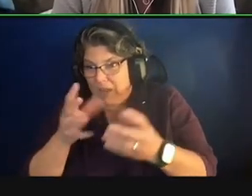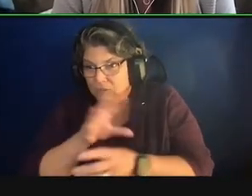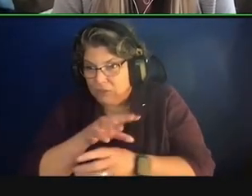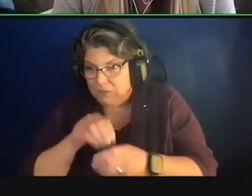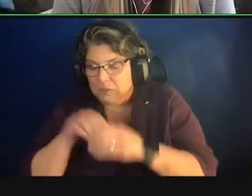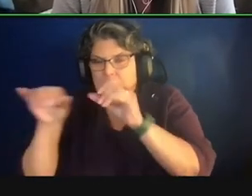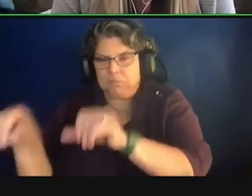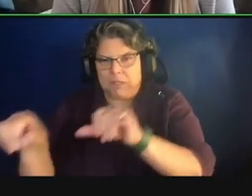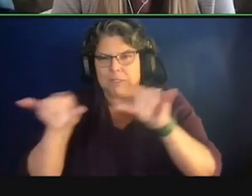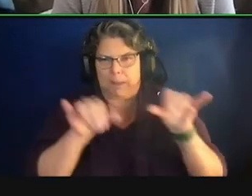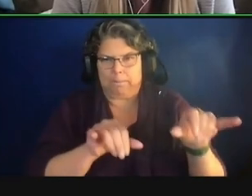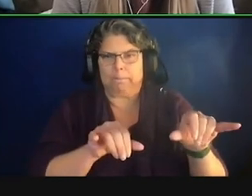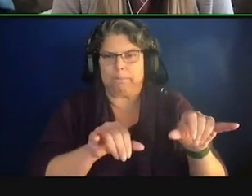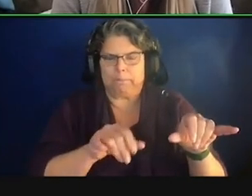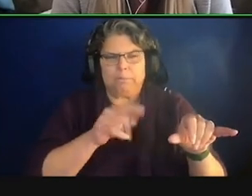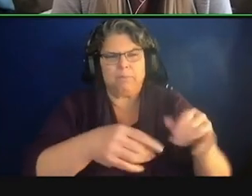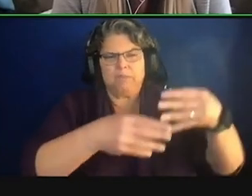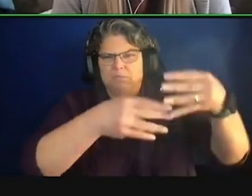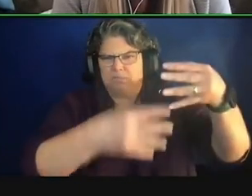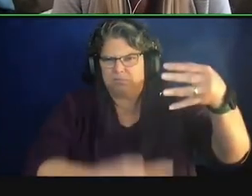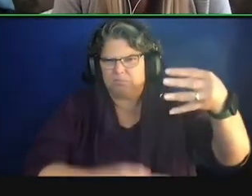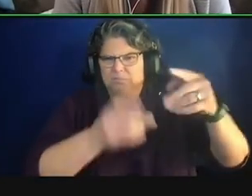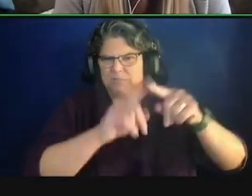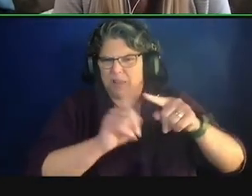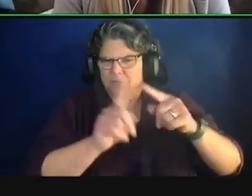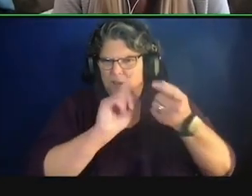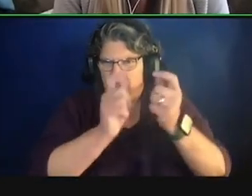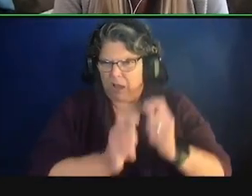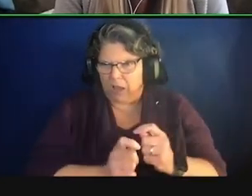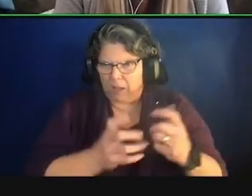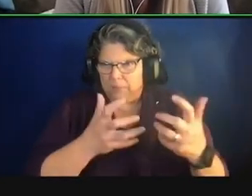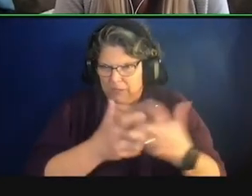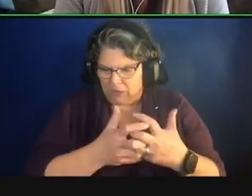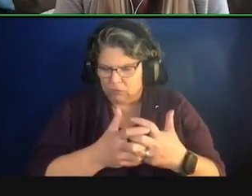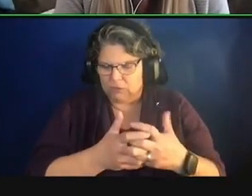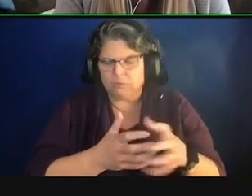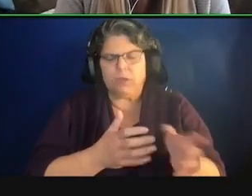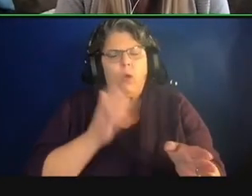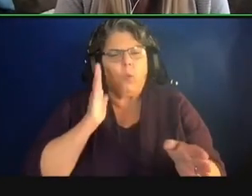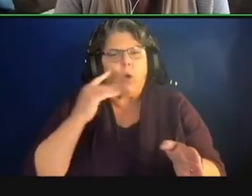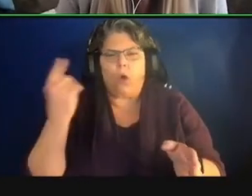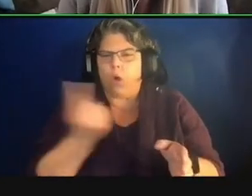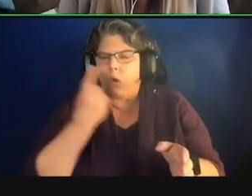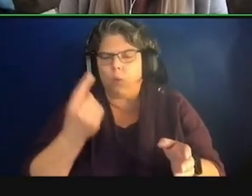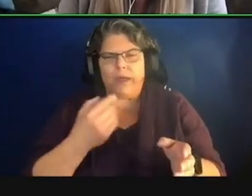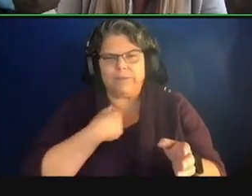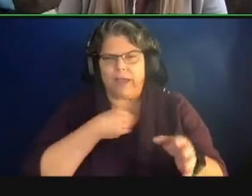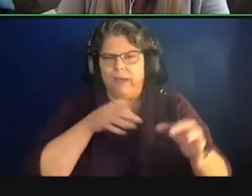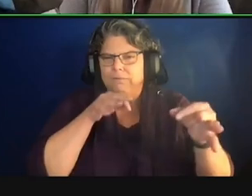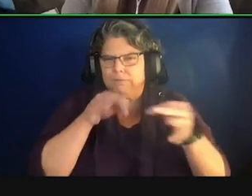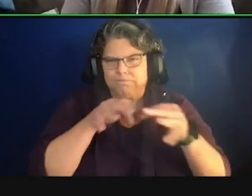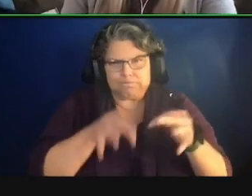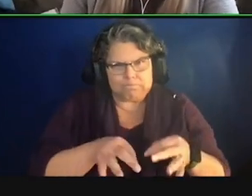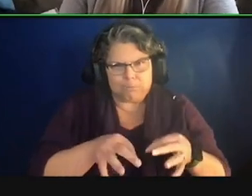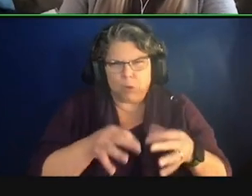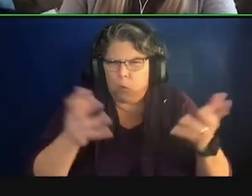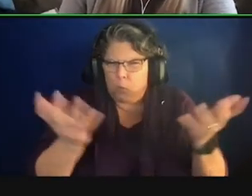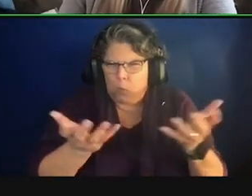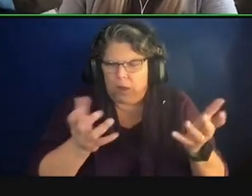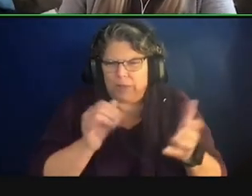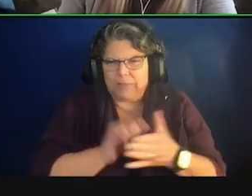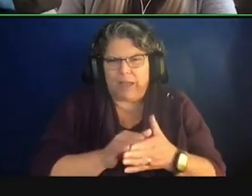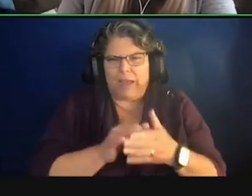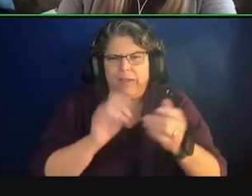accommodations. What is always going to be included is a description of the accommodation or the service or